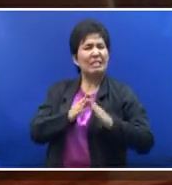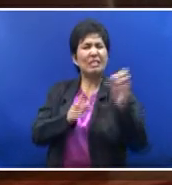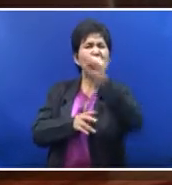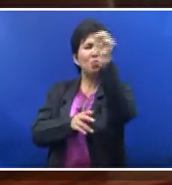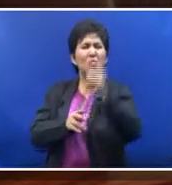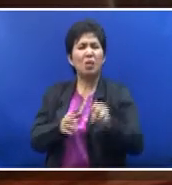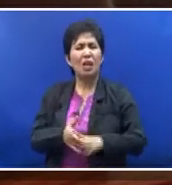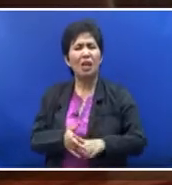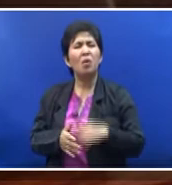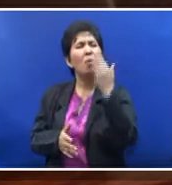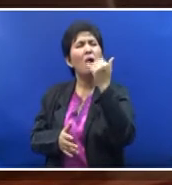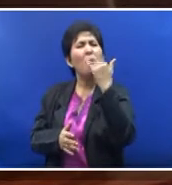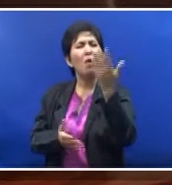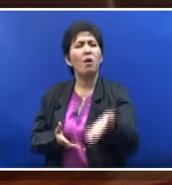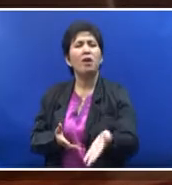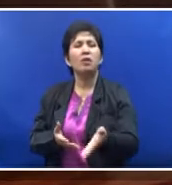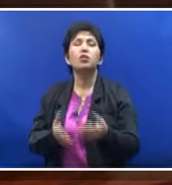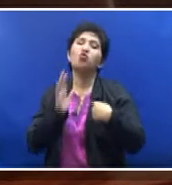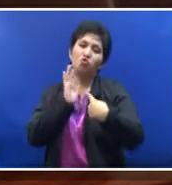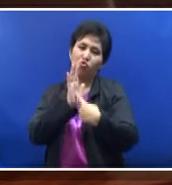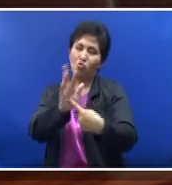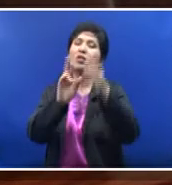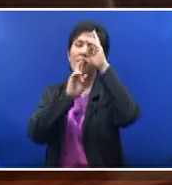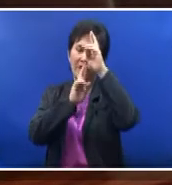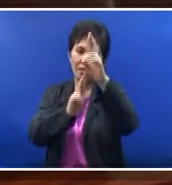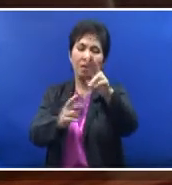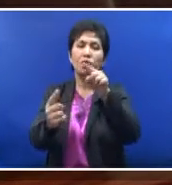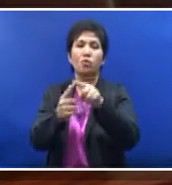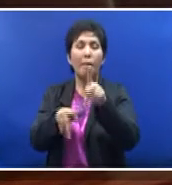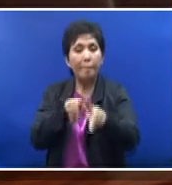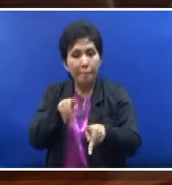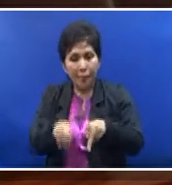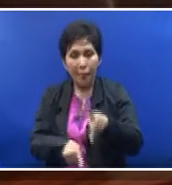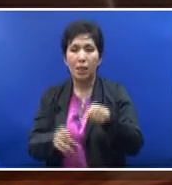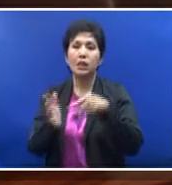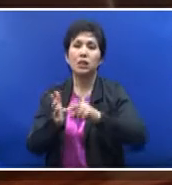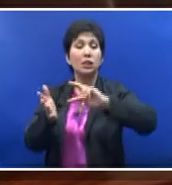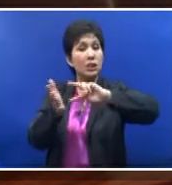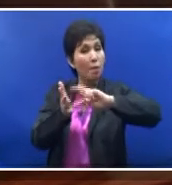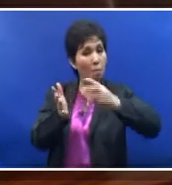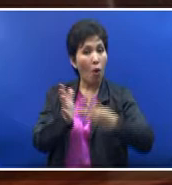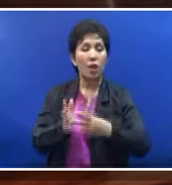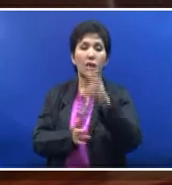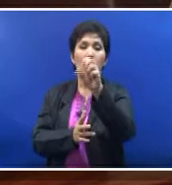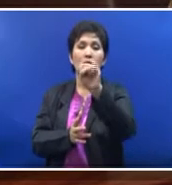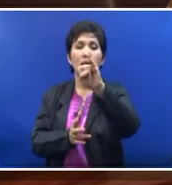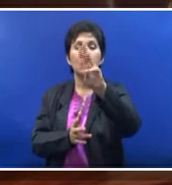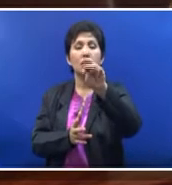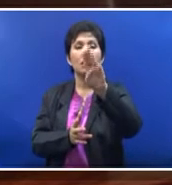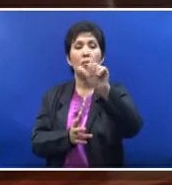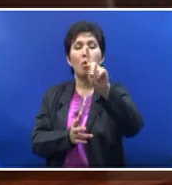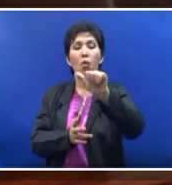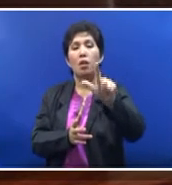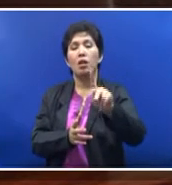because just to show that you respect the people. So this is symbolic in nature, which only